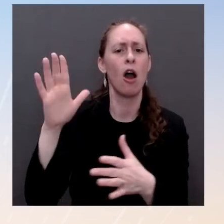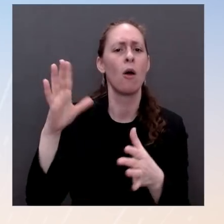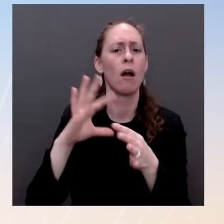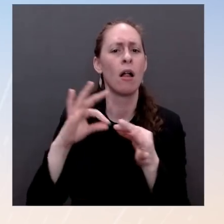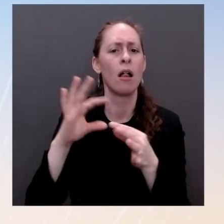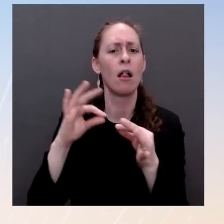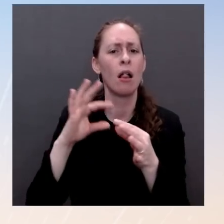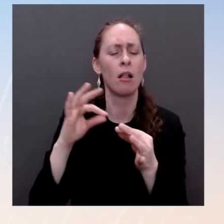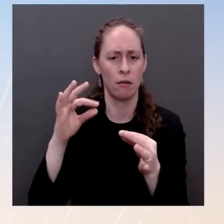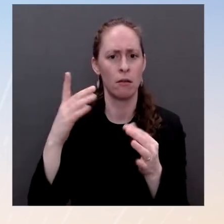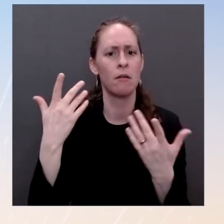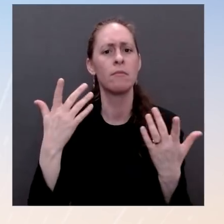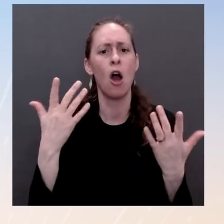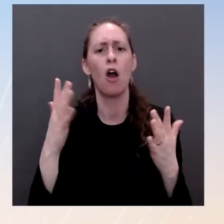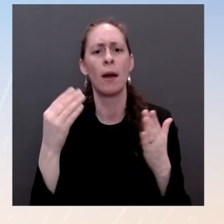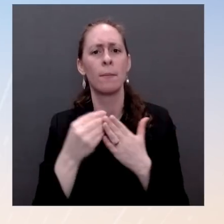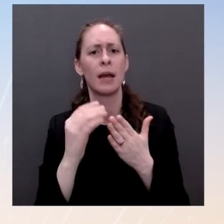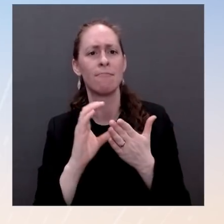the briefing. Karen, let me just see.